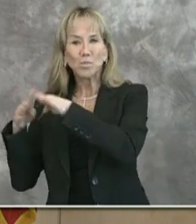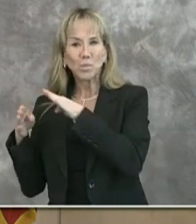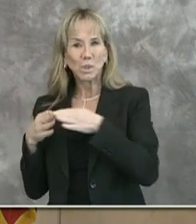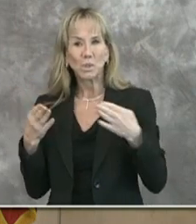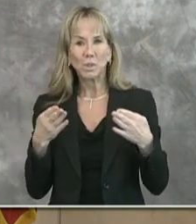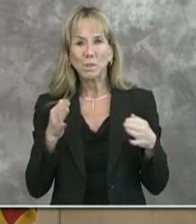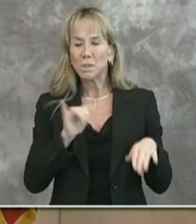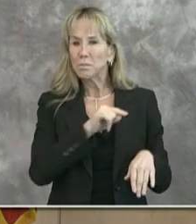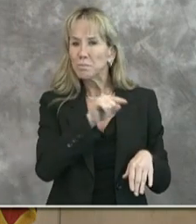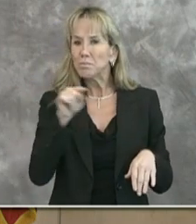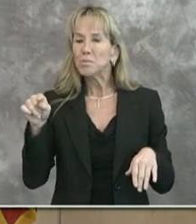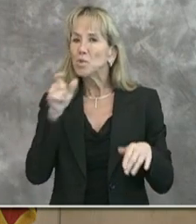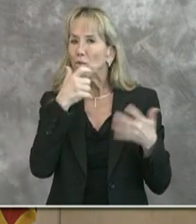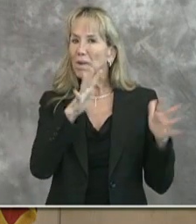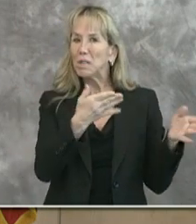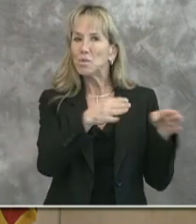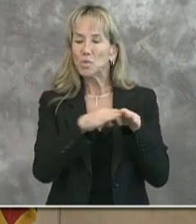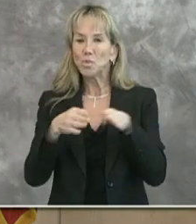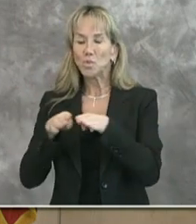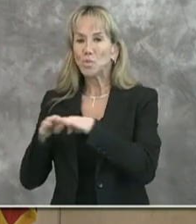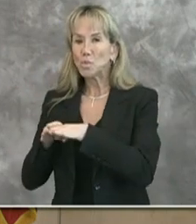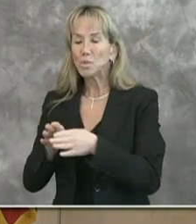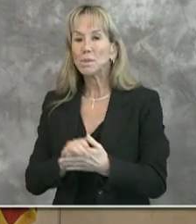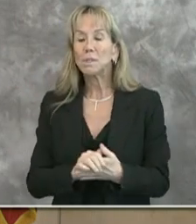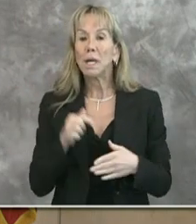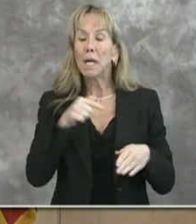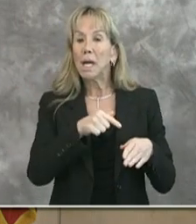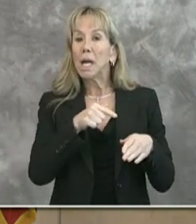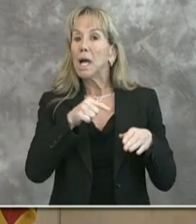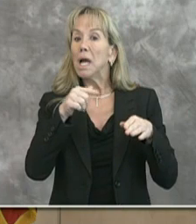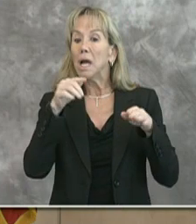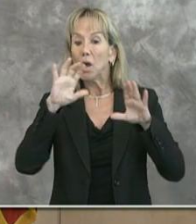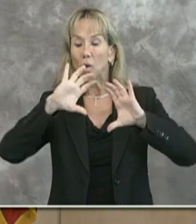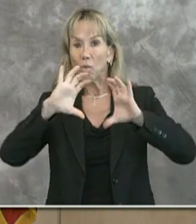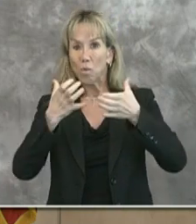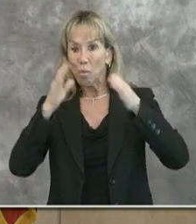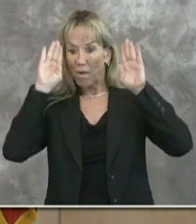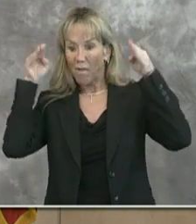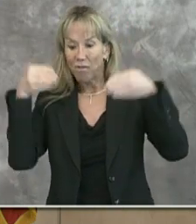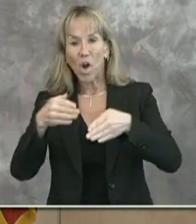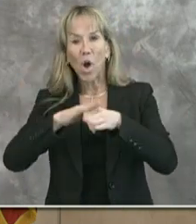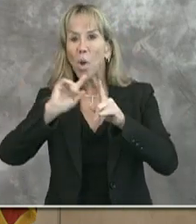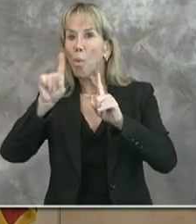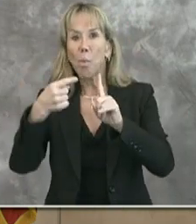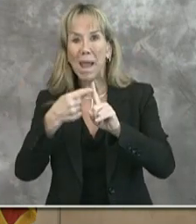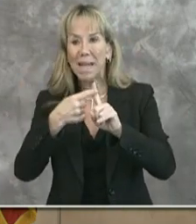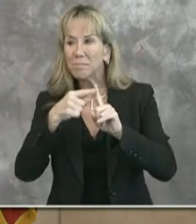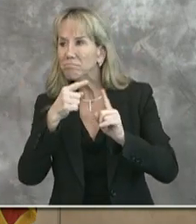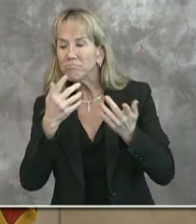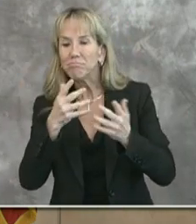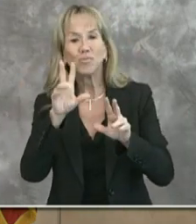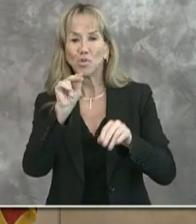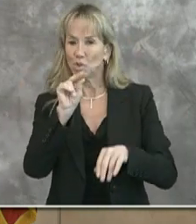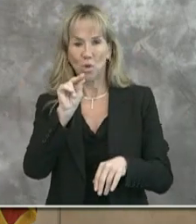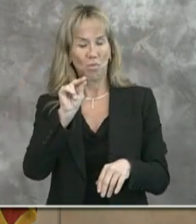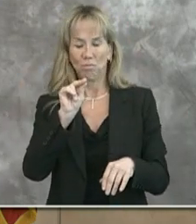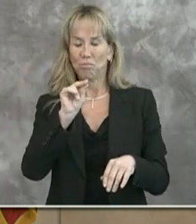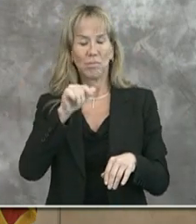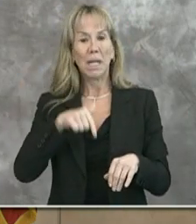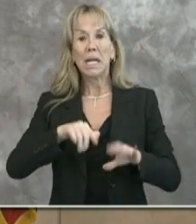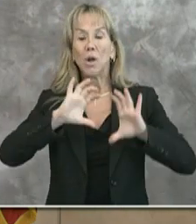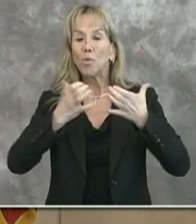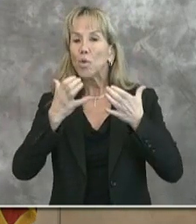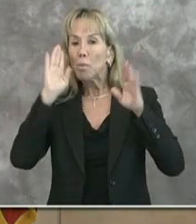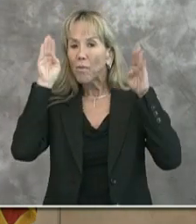not be focused on the when, this group will be focused on the how. I know people have lost jobs and businesses